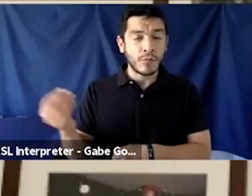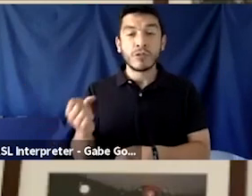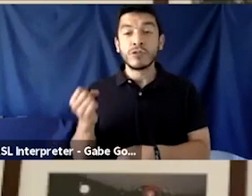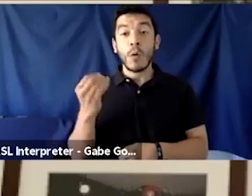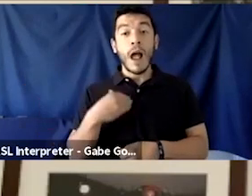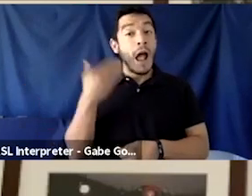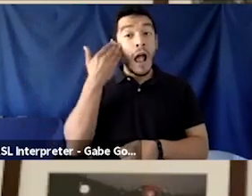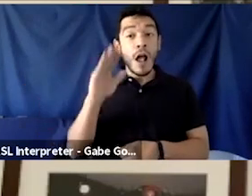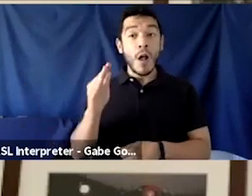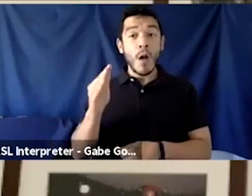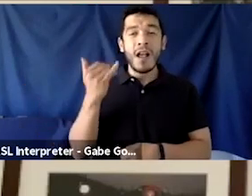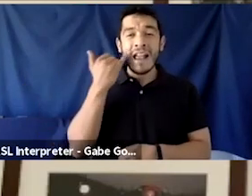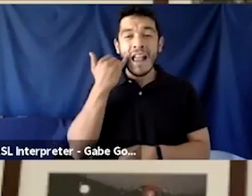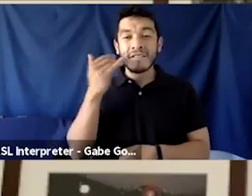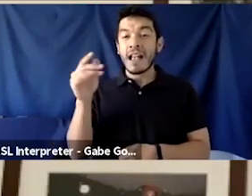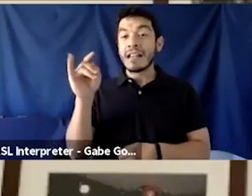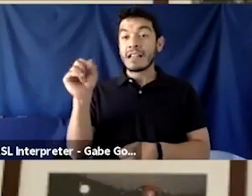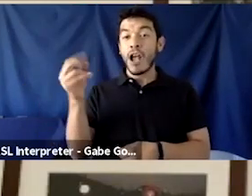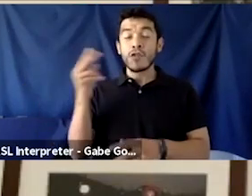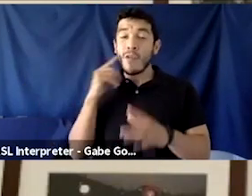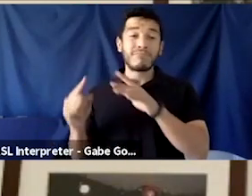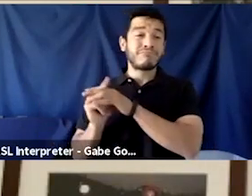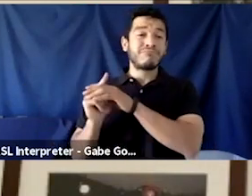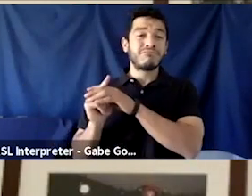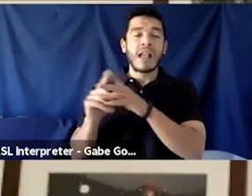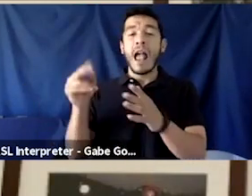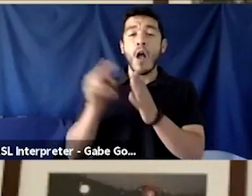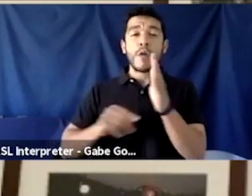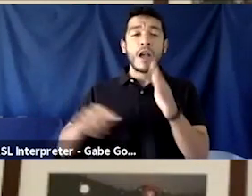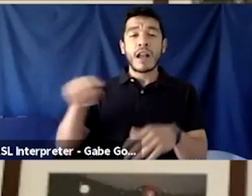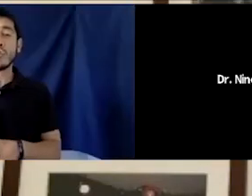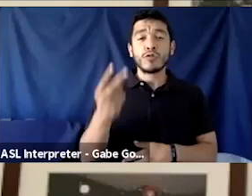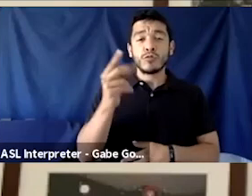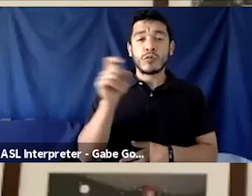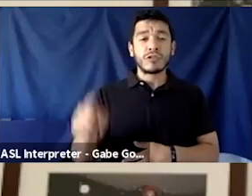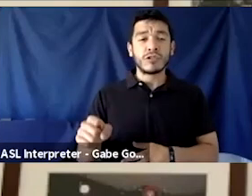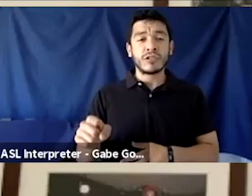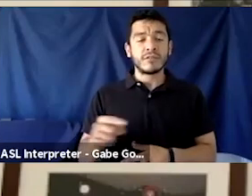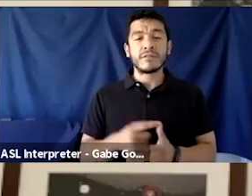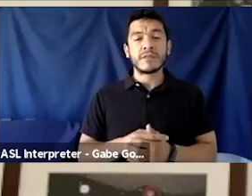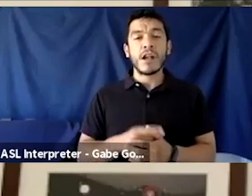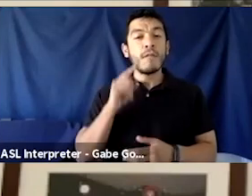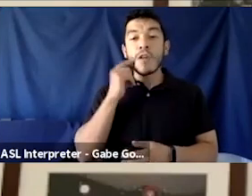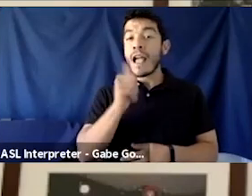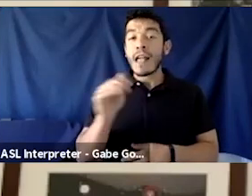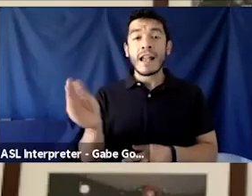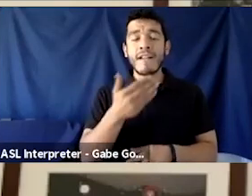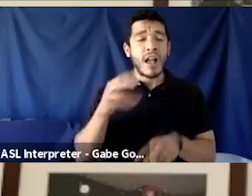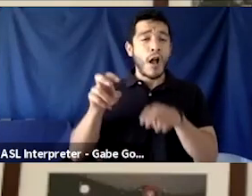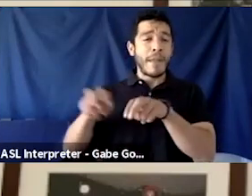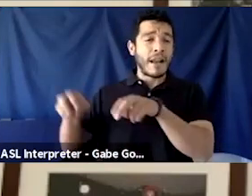don't know if Nosh was going to pop up and read us two questions, for any of our